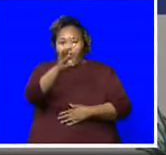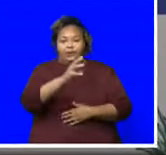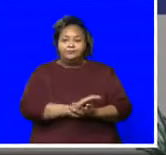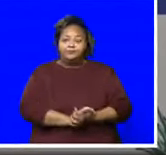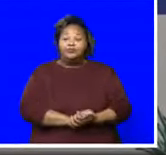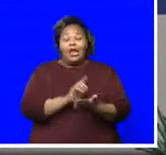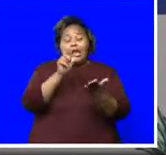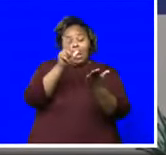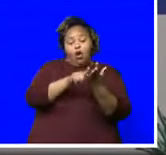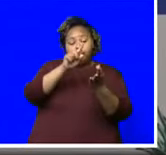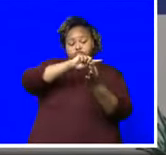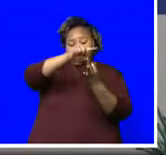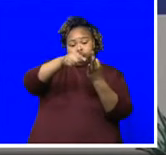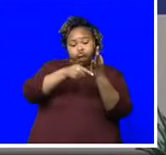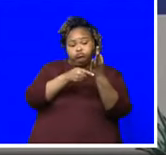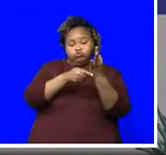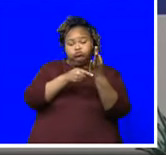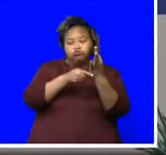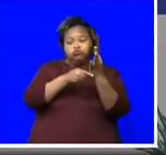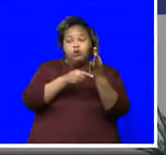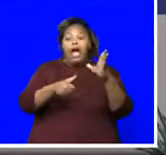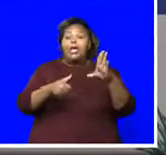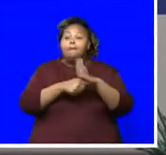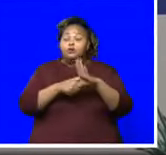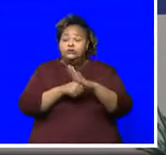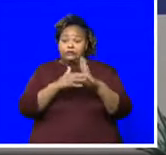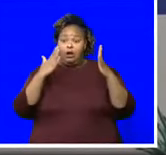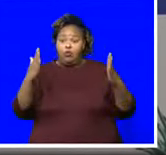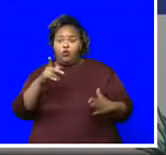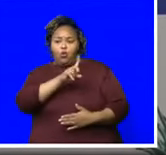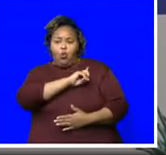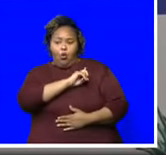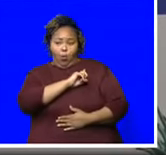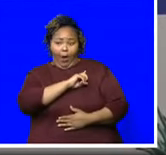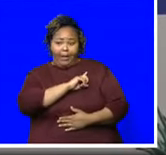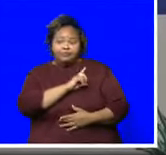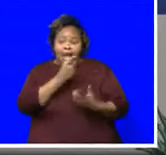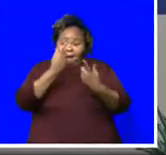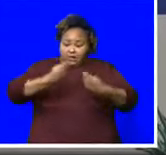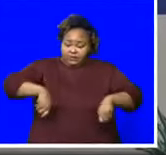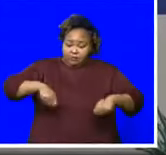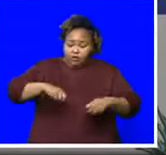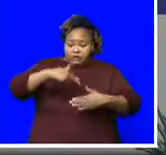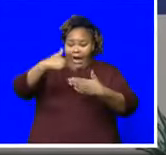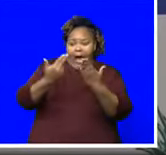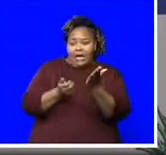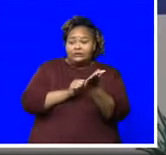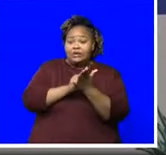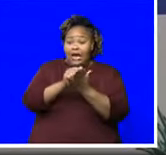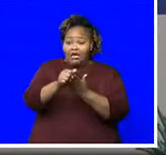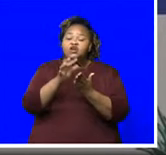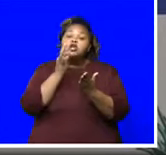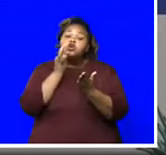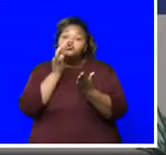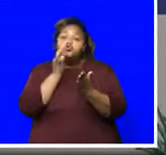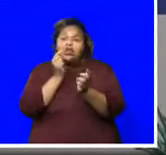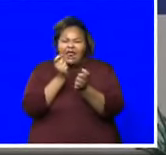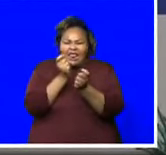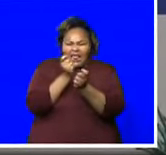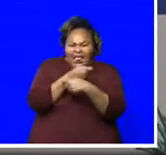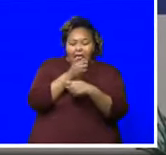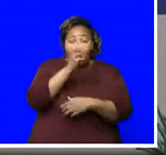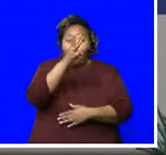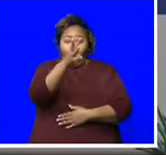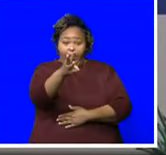in particular are critical in transforming the sports, arts and culture and youth landscape in